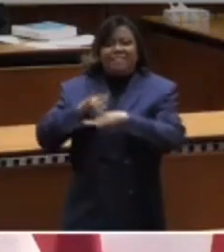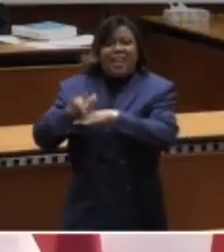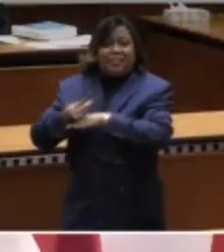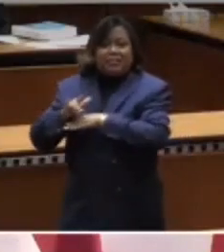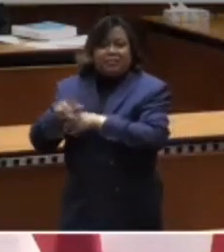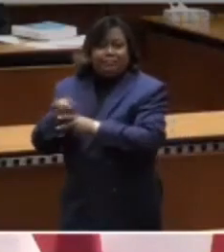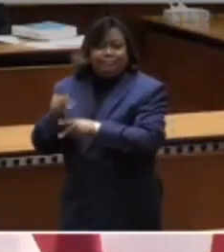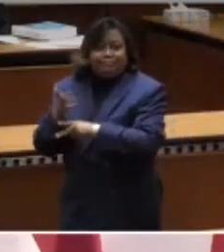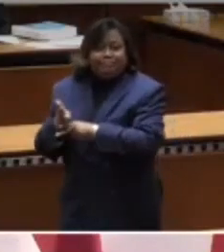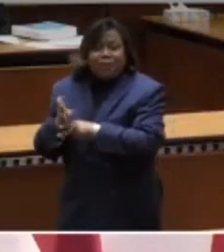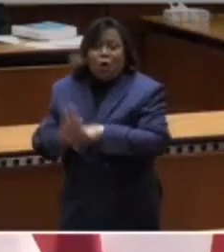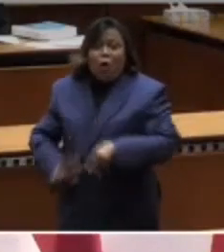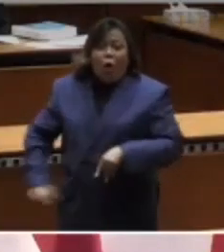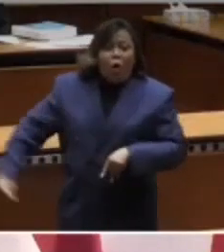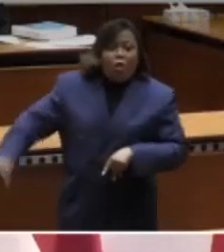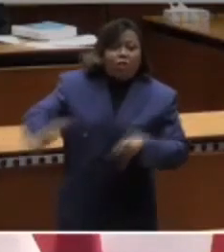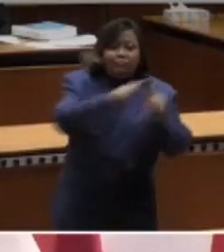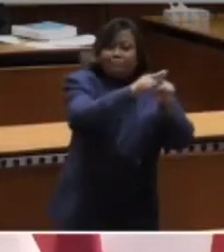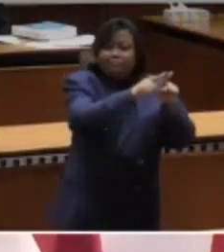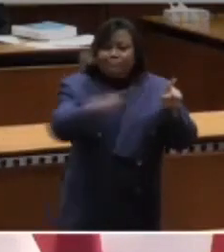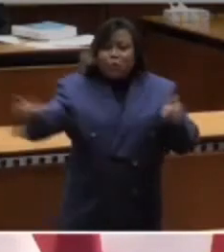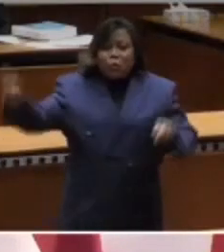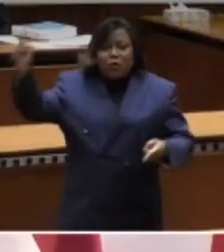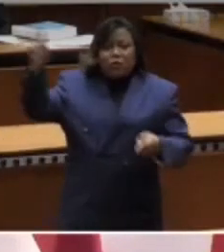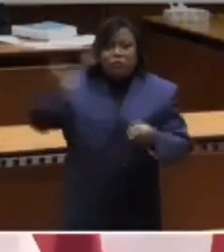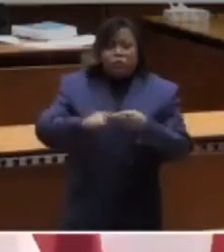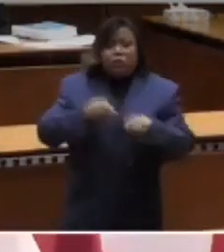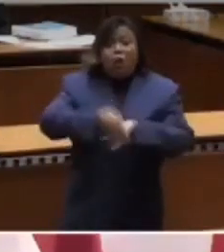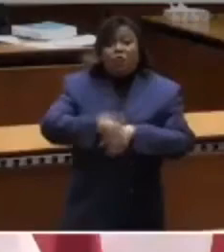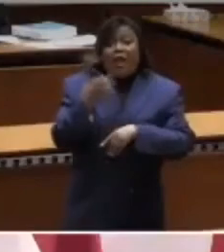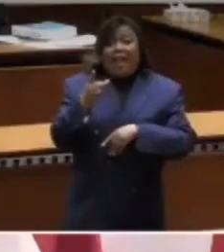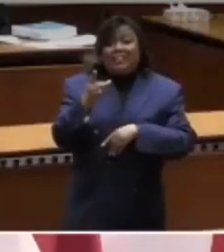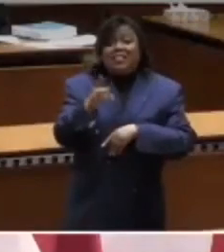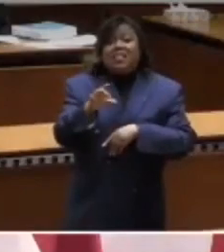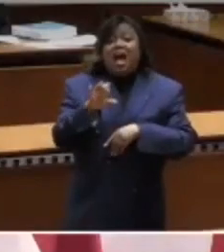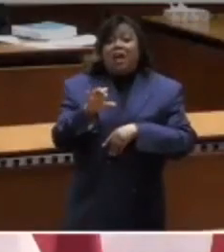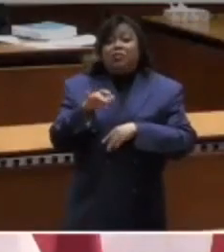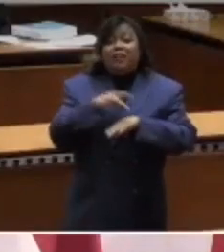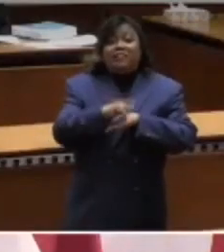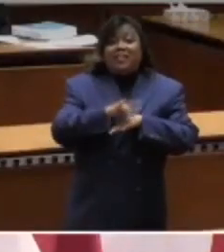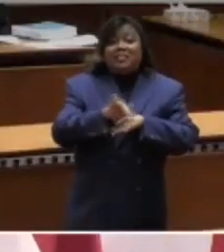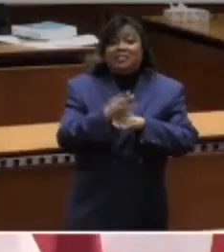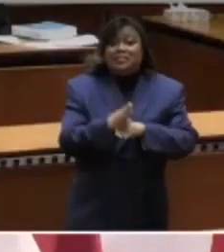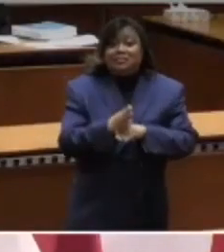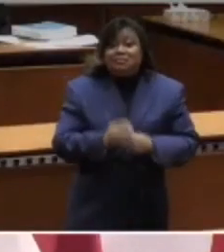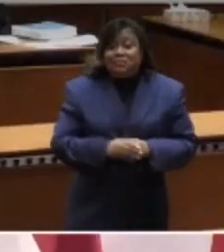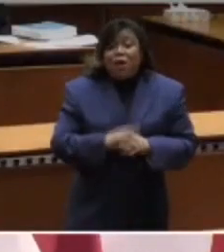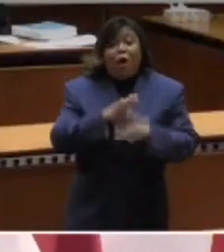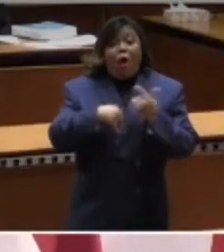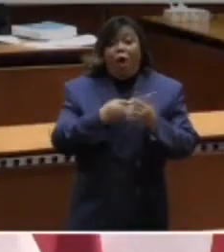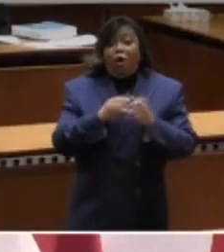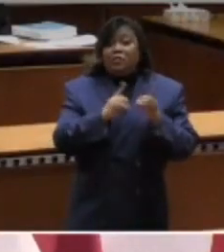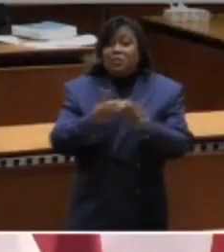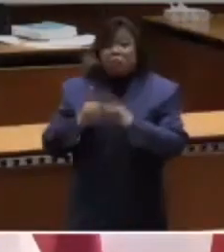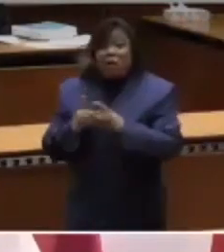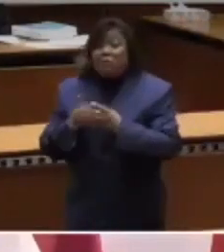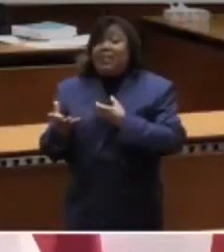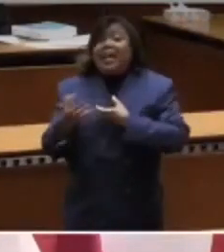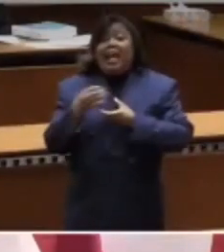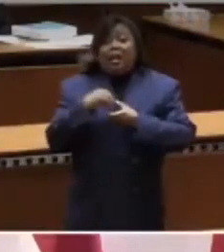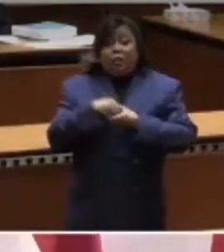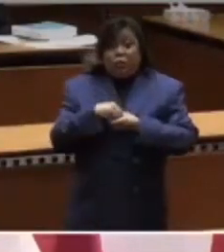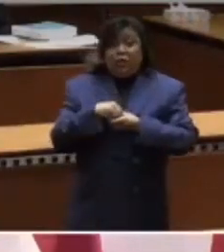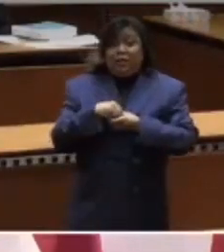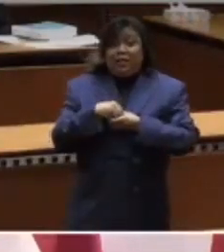vacancies. Across all funds, we have reduced over 1,800 vacancies. All departments,